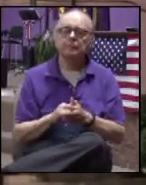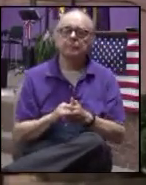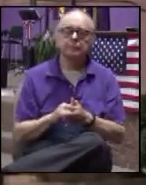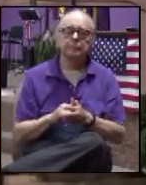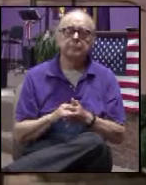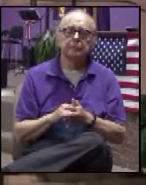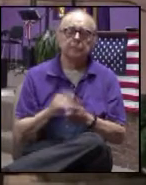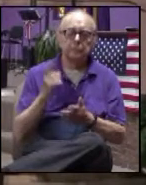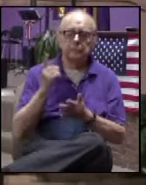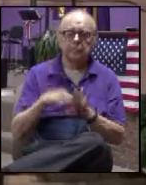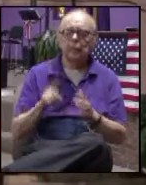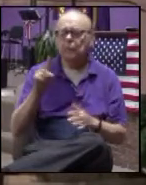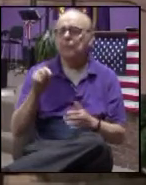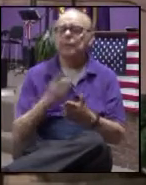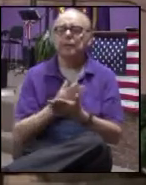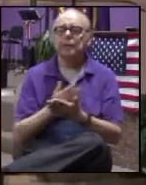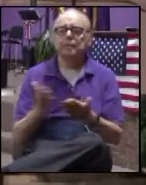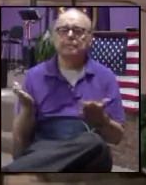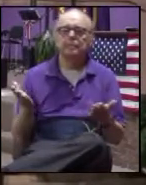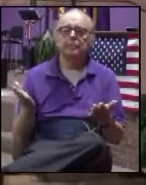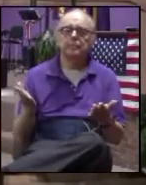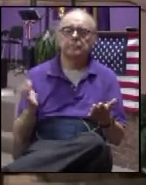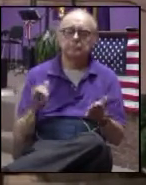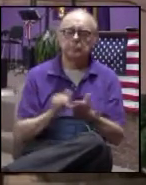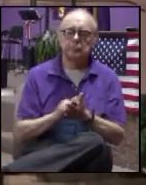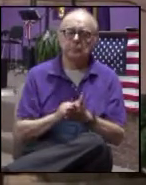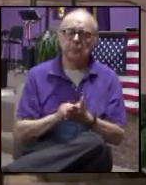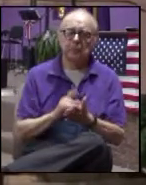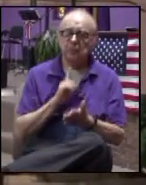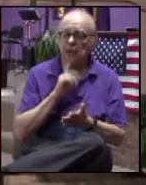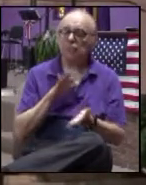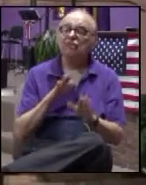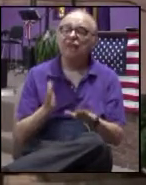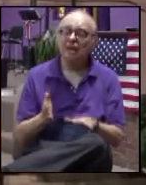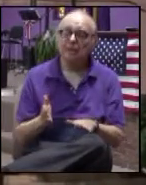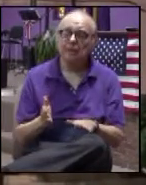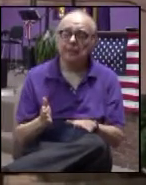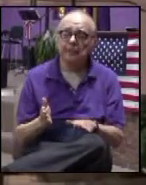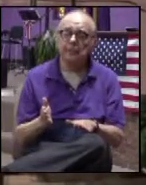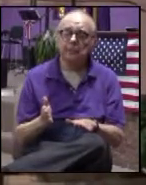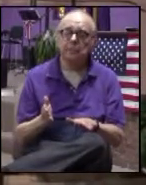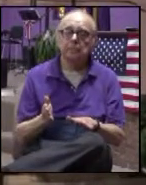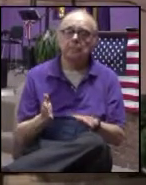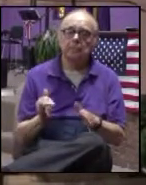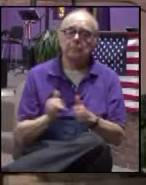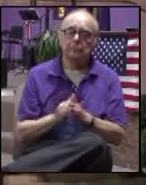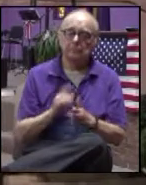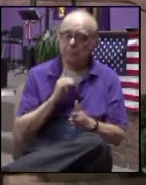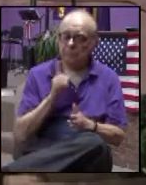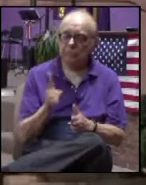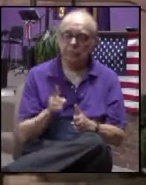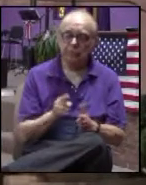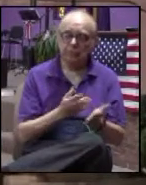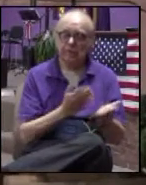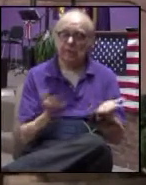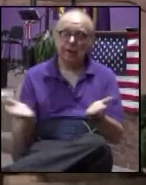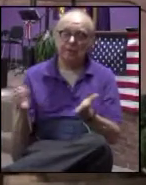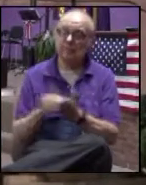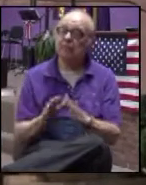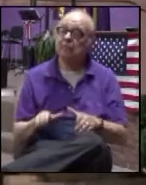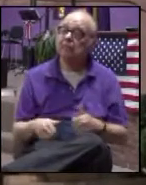And what is the one thing that is dead that you can actually bring back to life?